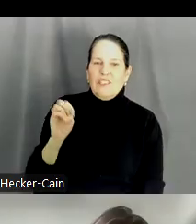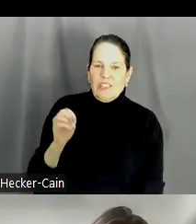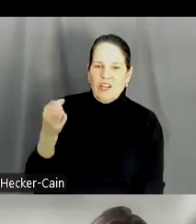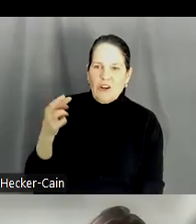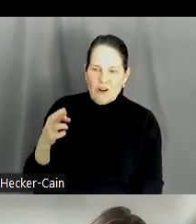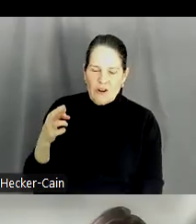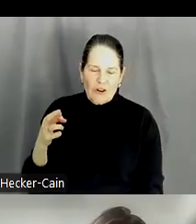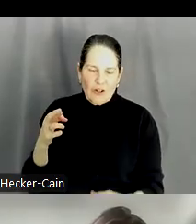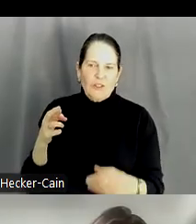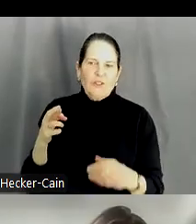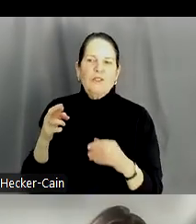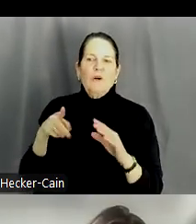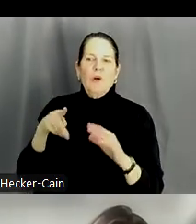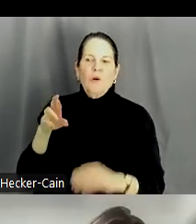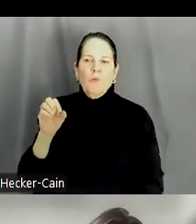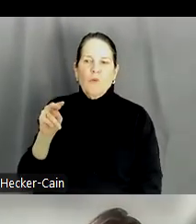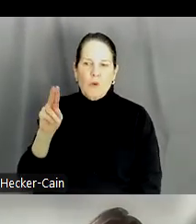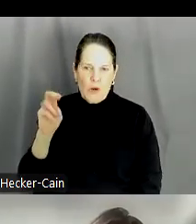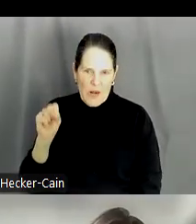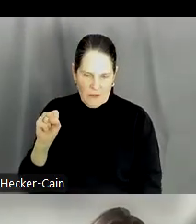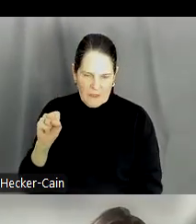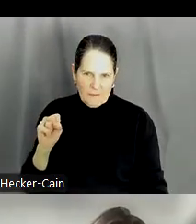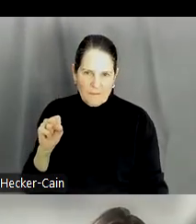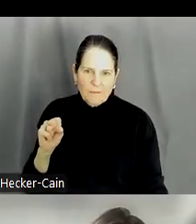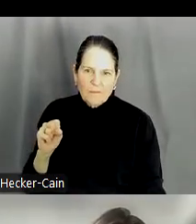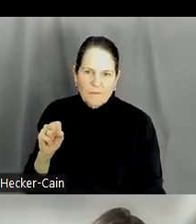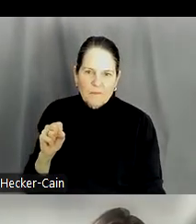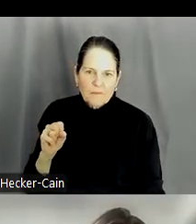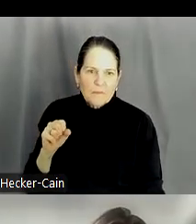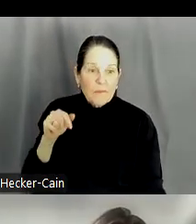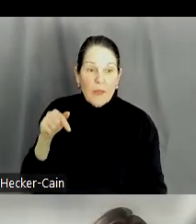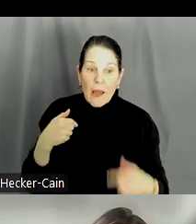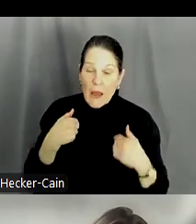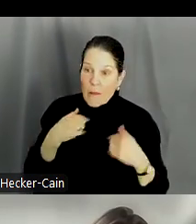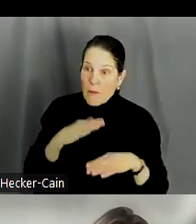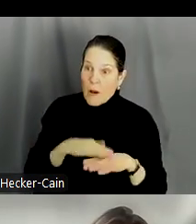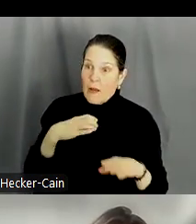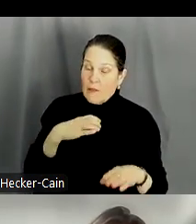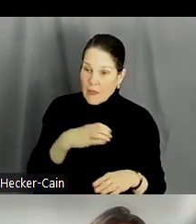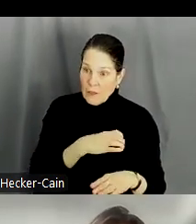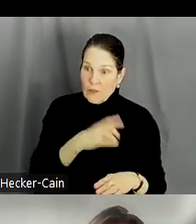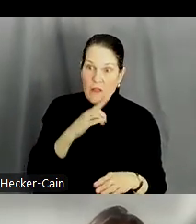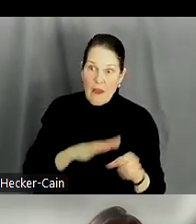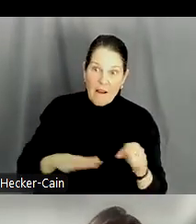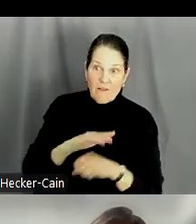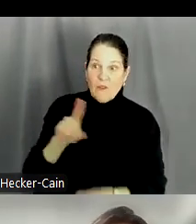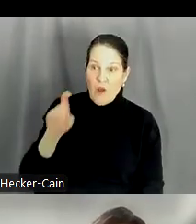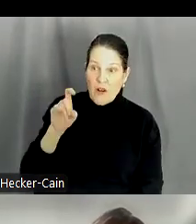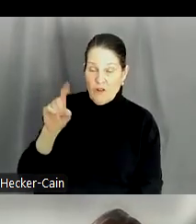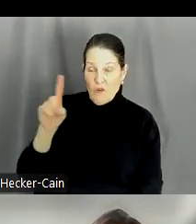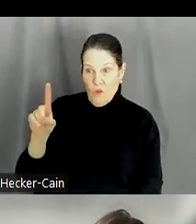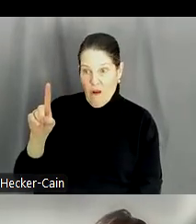team at the Metropolitan Area Planning Council, which is the regional planning agency for the 101 cities and towns in Greater